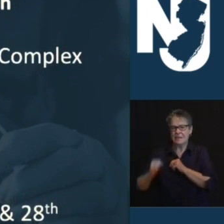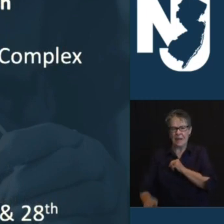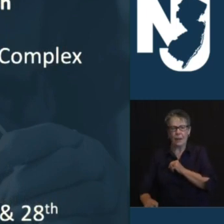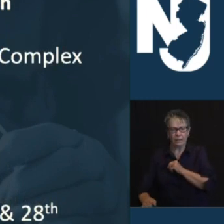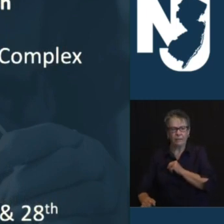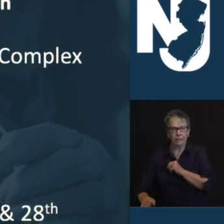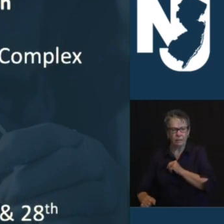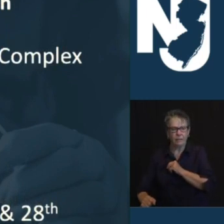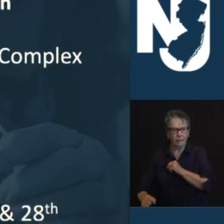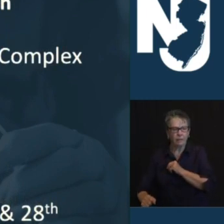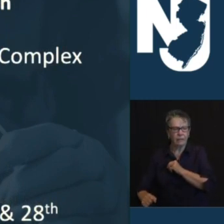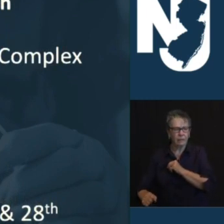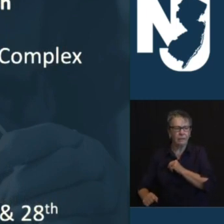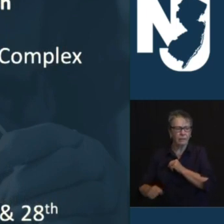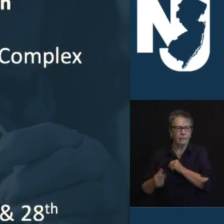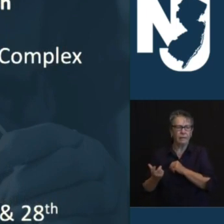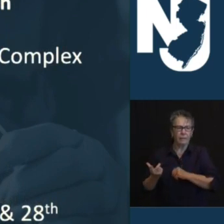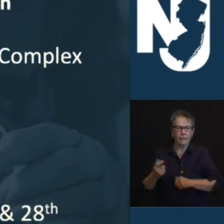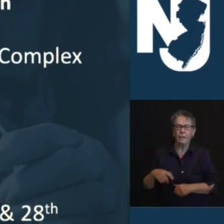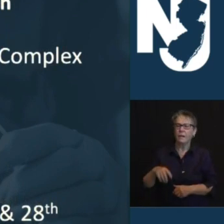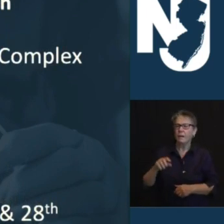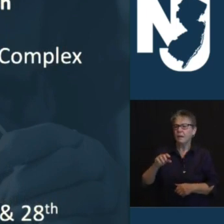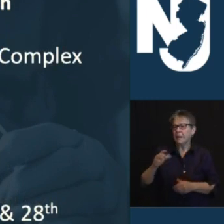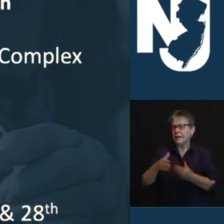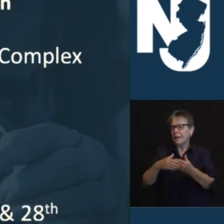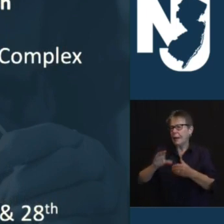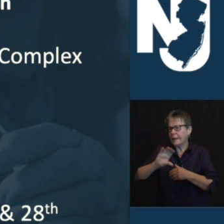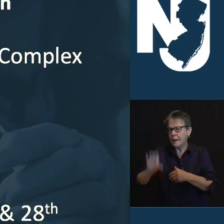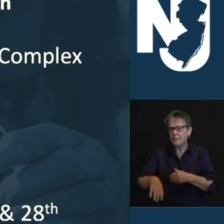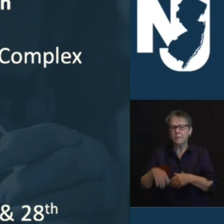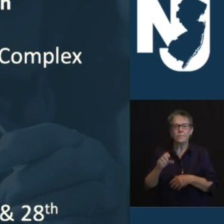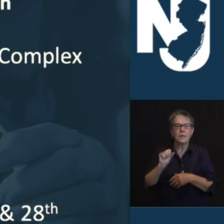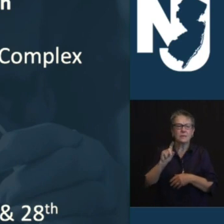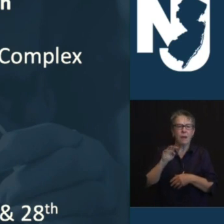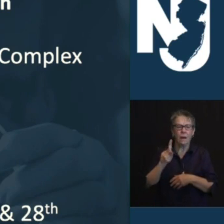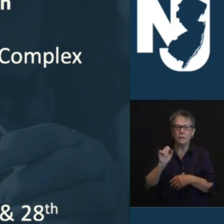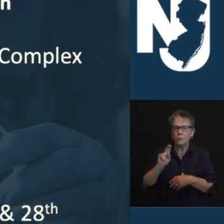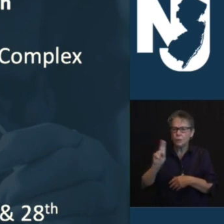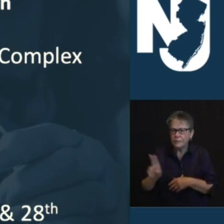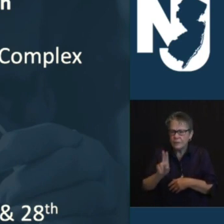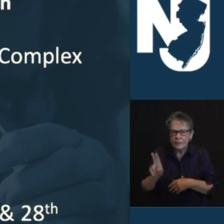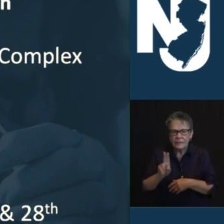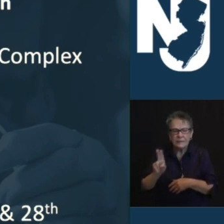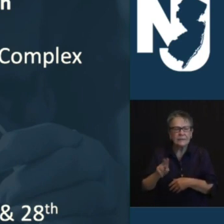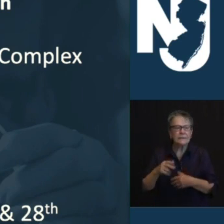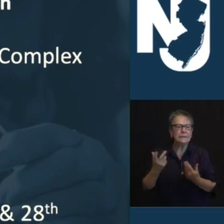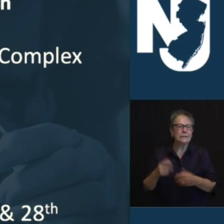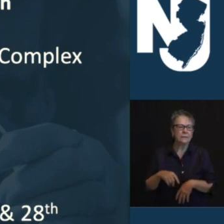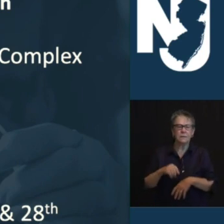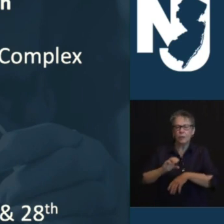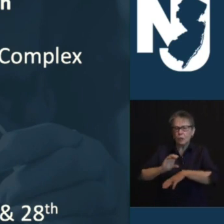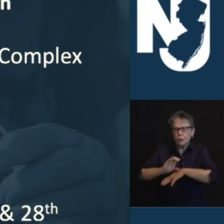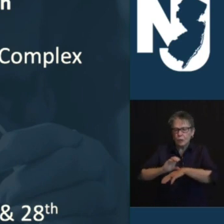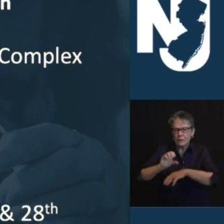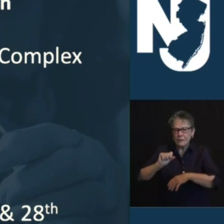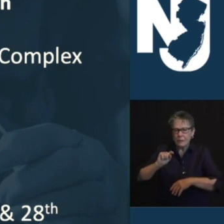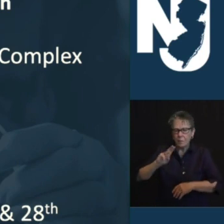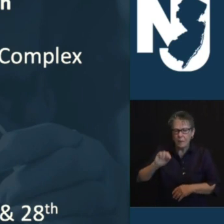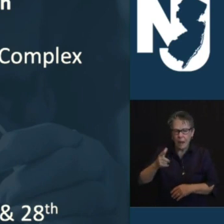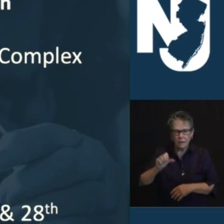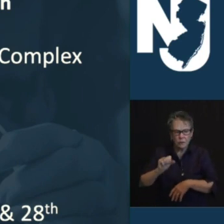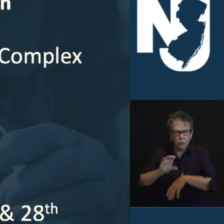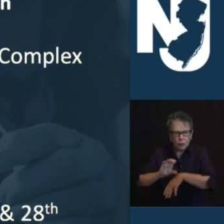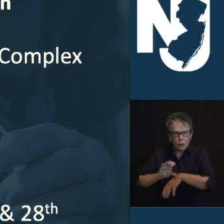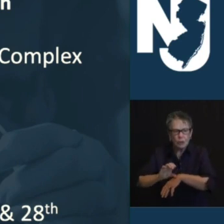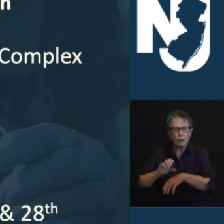available tomorrow at the Stockton University Residential Complex at 3701 Boardwalk from noon until 7 p.m. Testing will also be